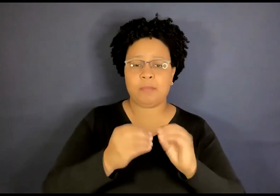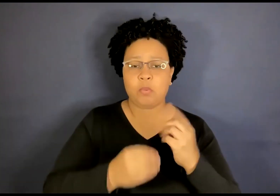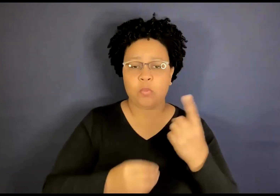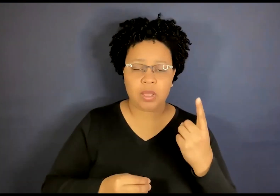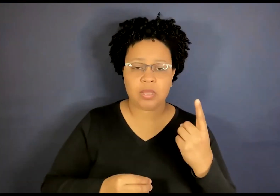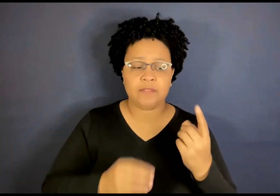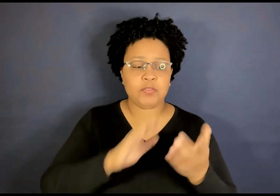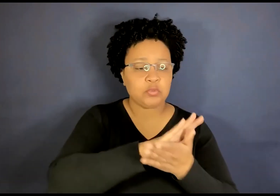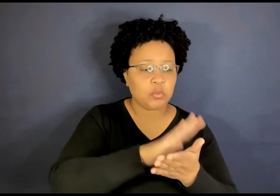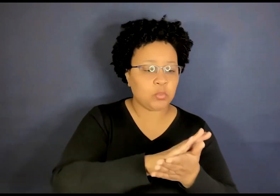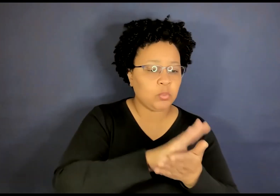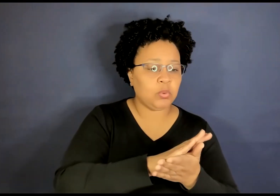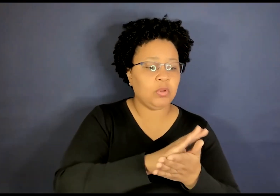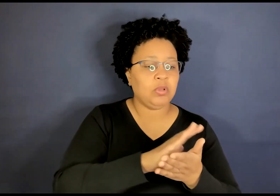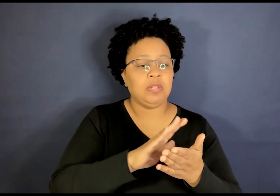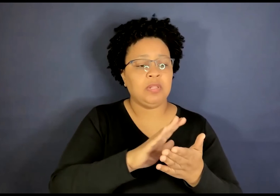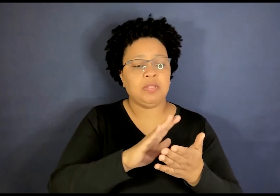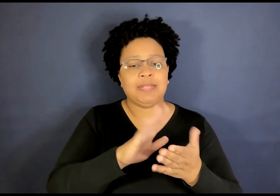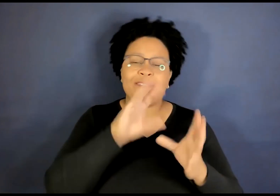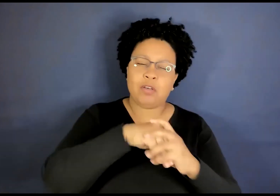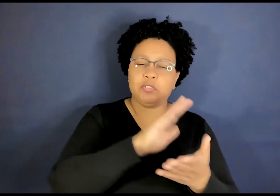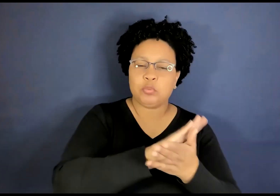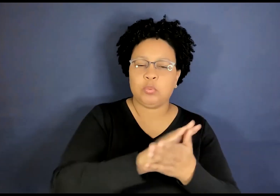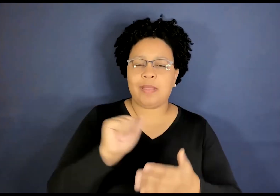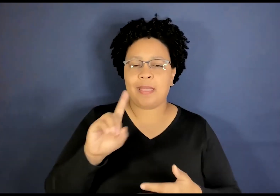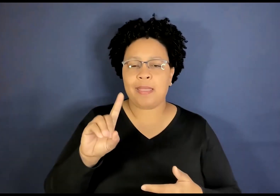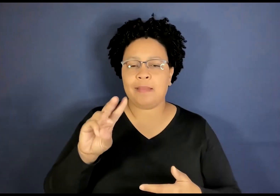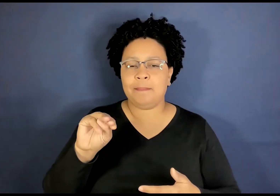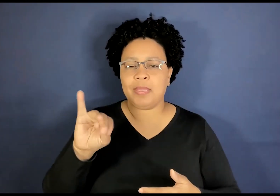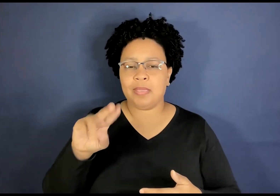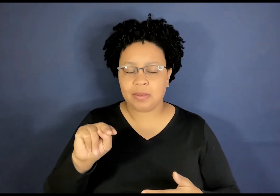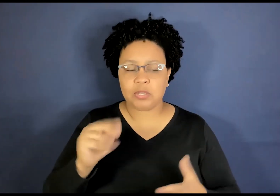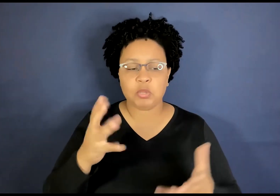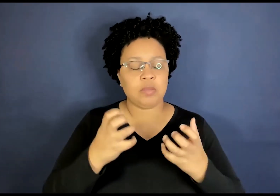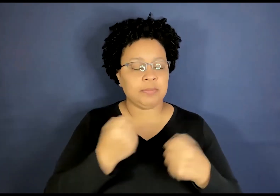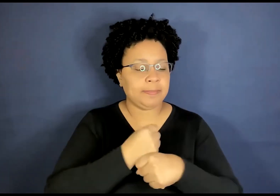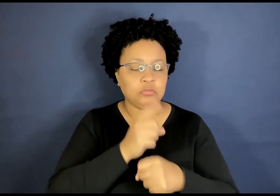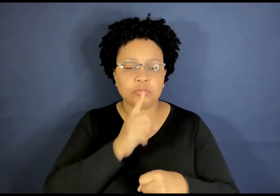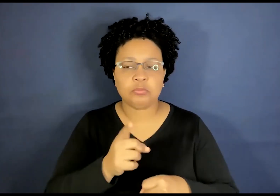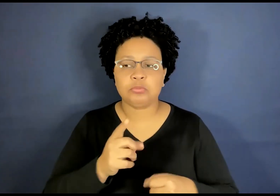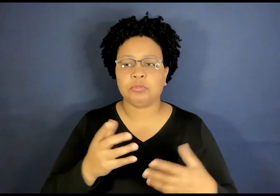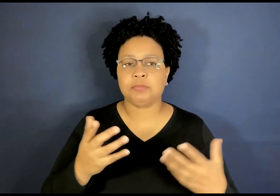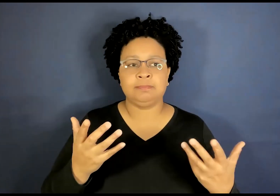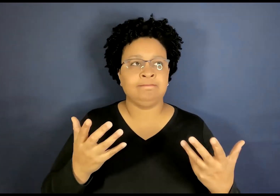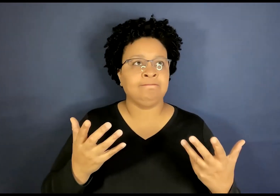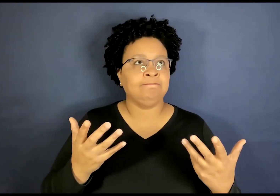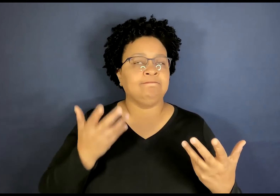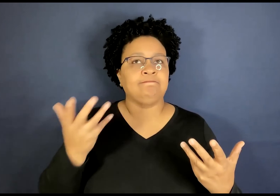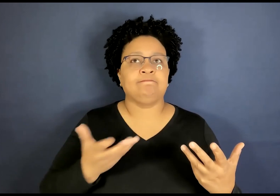administrator, I'll put that hat on, you want to make sure that you have some not